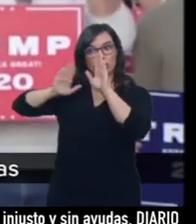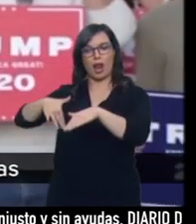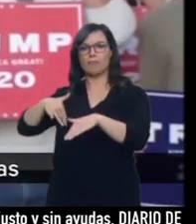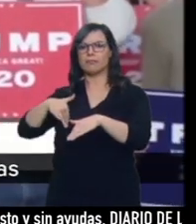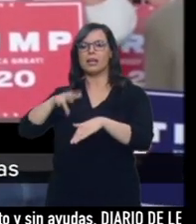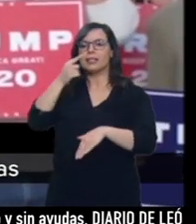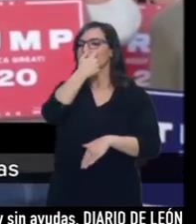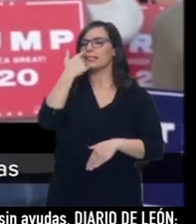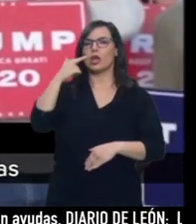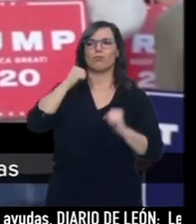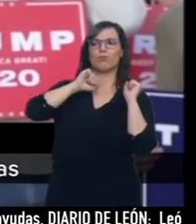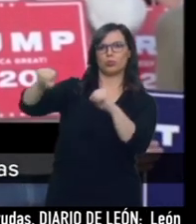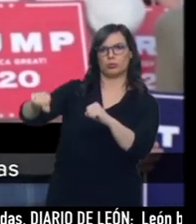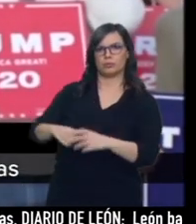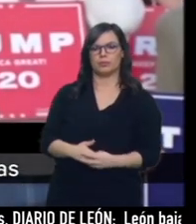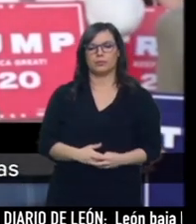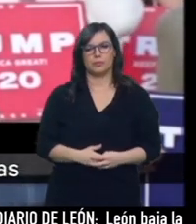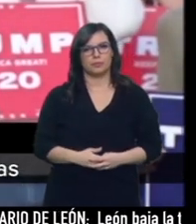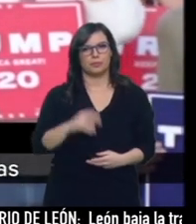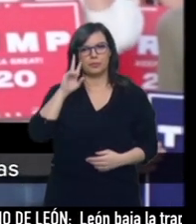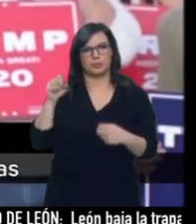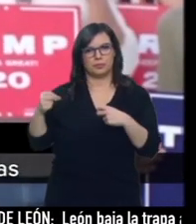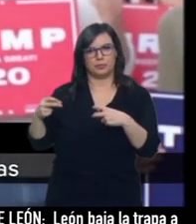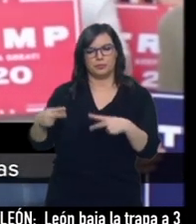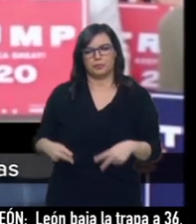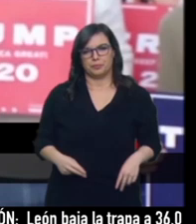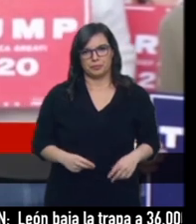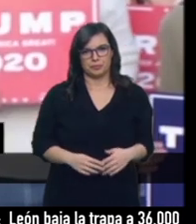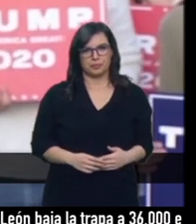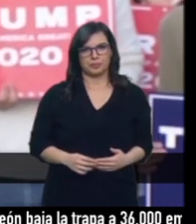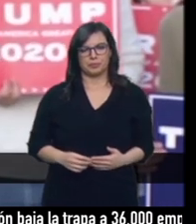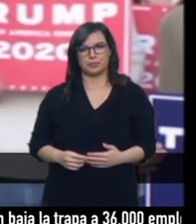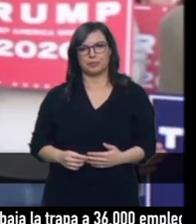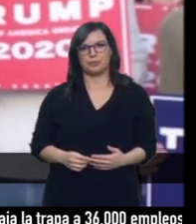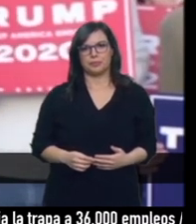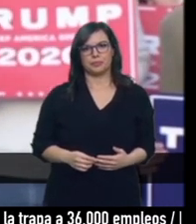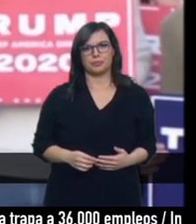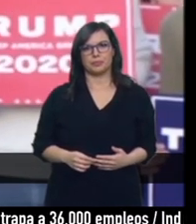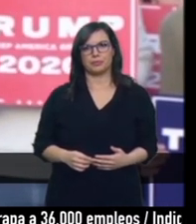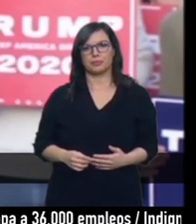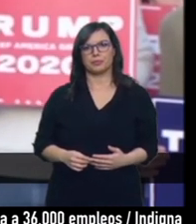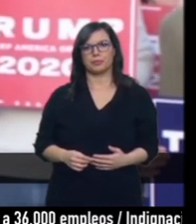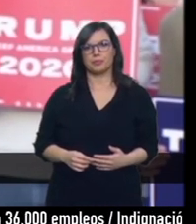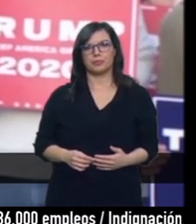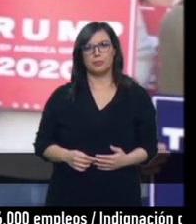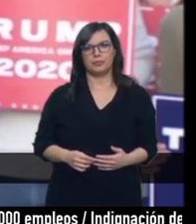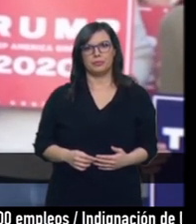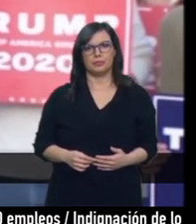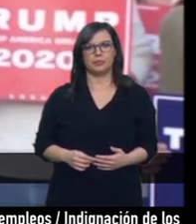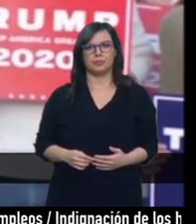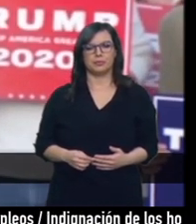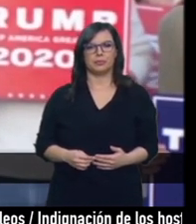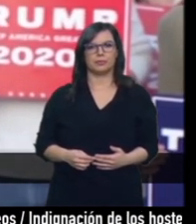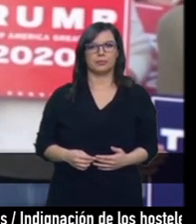This is among one of the most anti-democratic things I've ever seen or encountered. And it's not just here